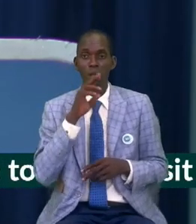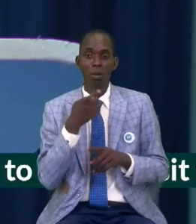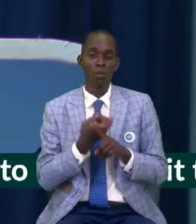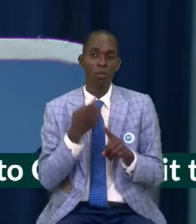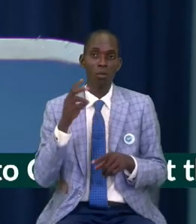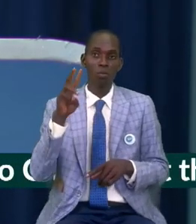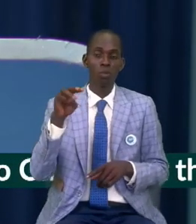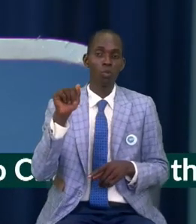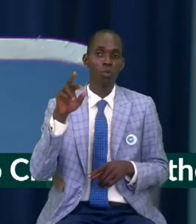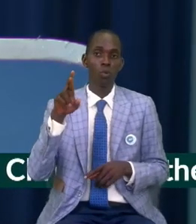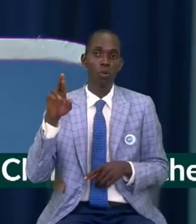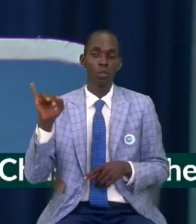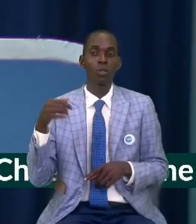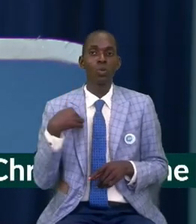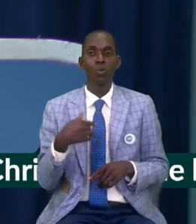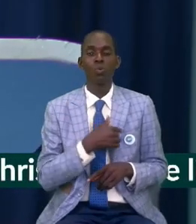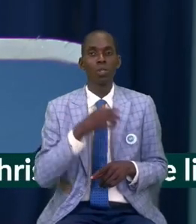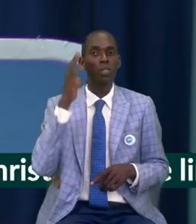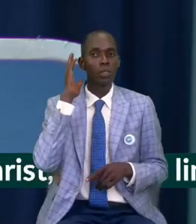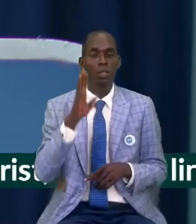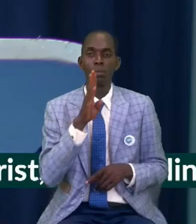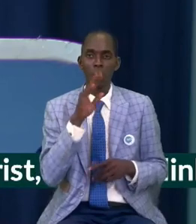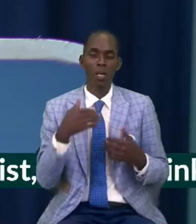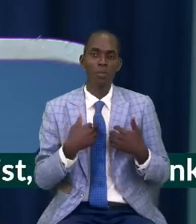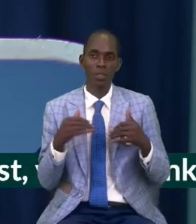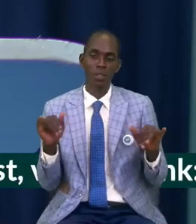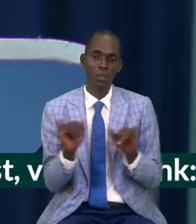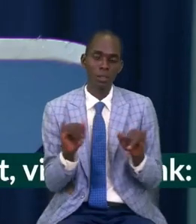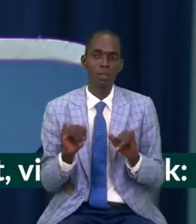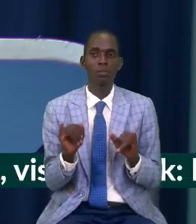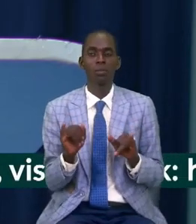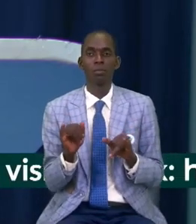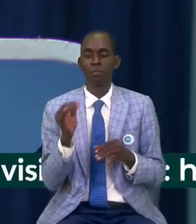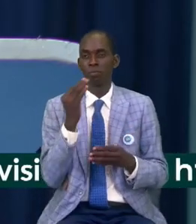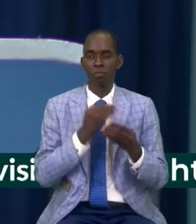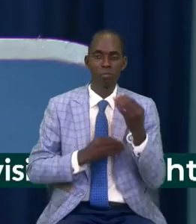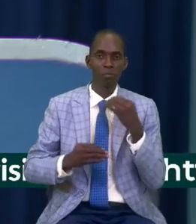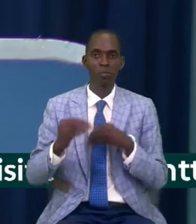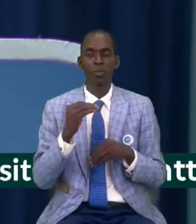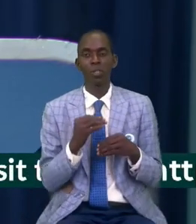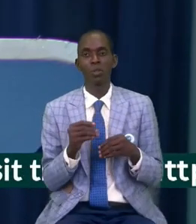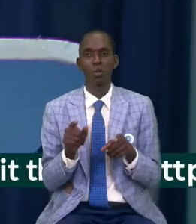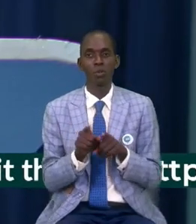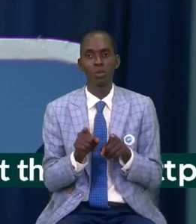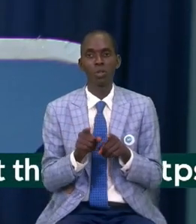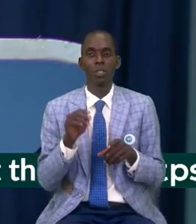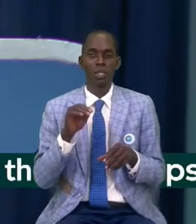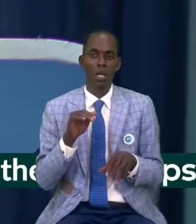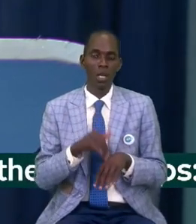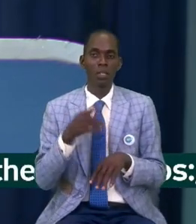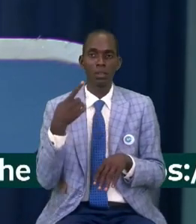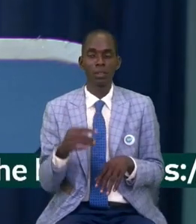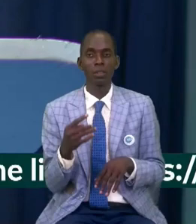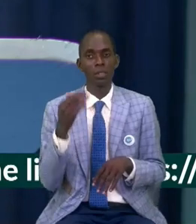banquet here, our headquarters, region headquarters church. Please